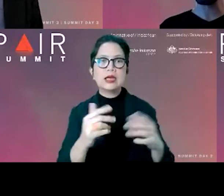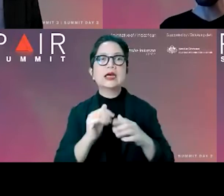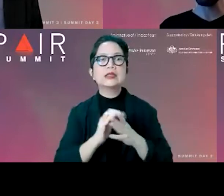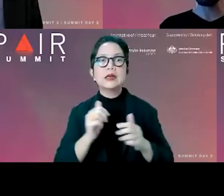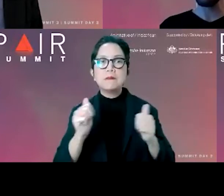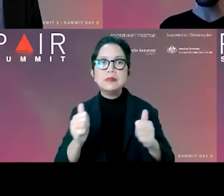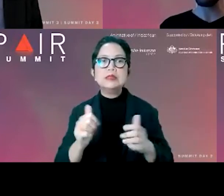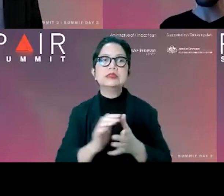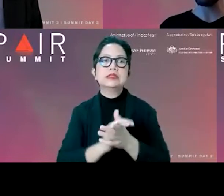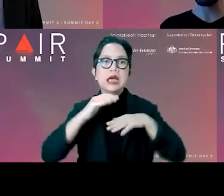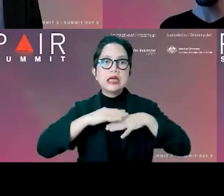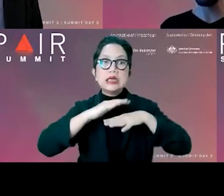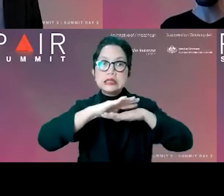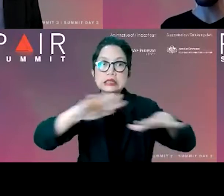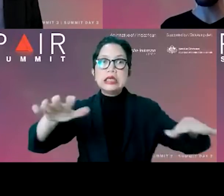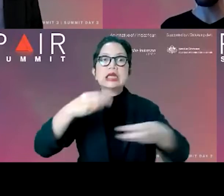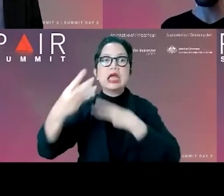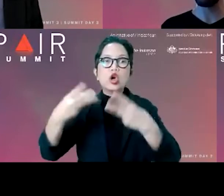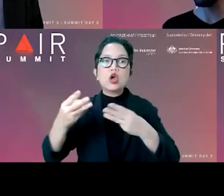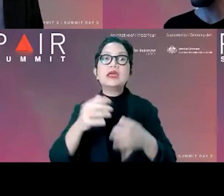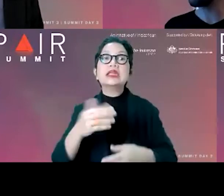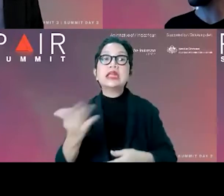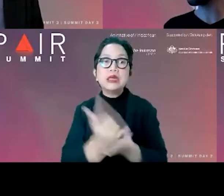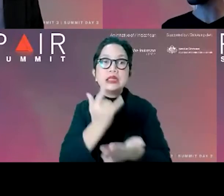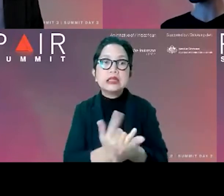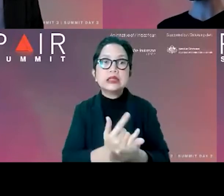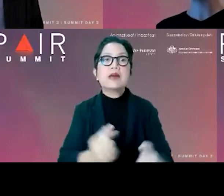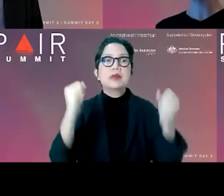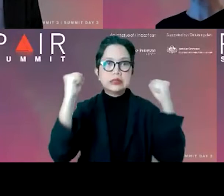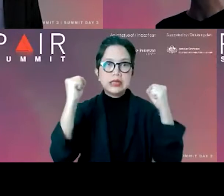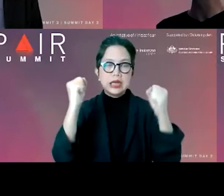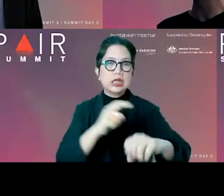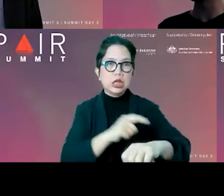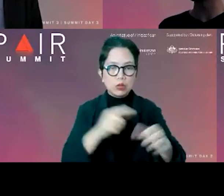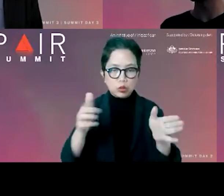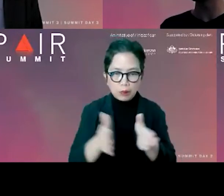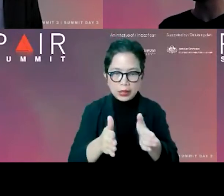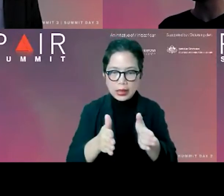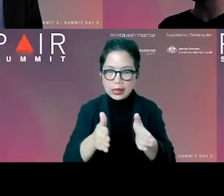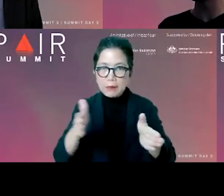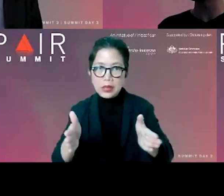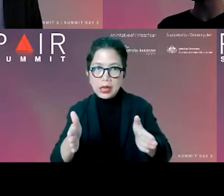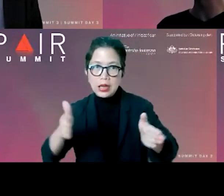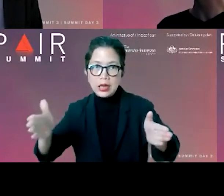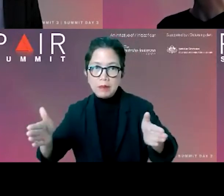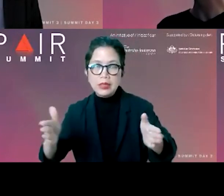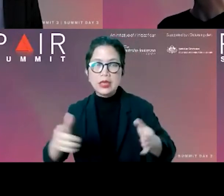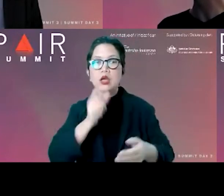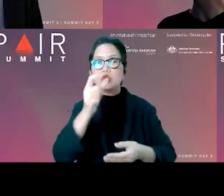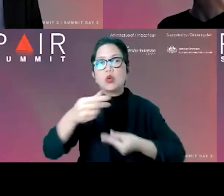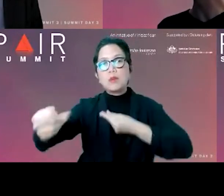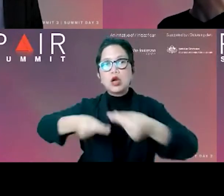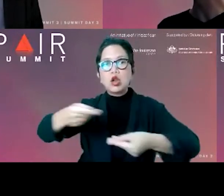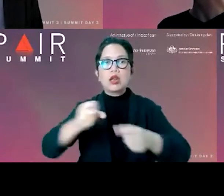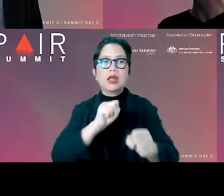to long term. And as we know, managing the COVID pandemic requires making some tough